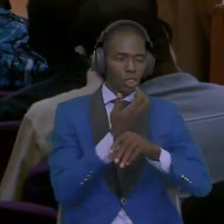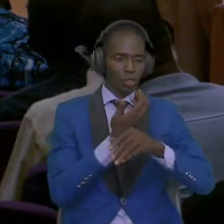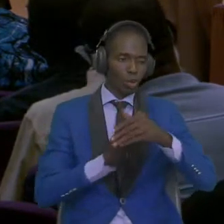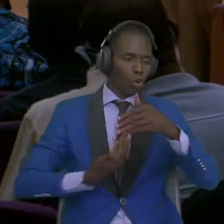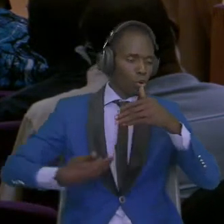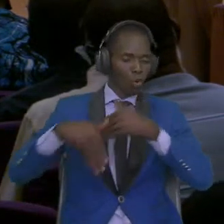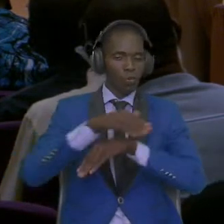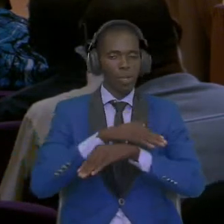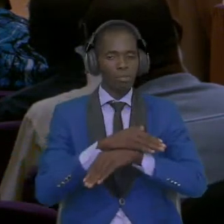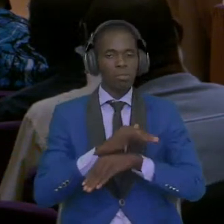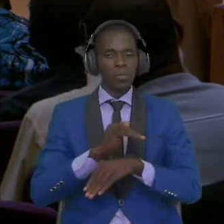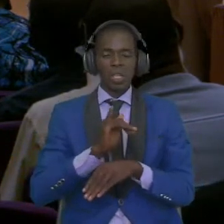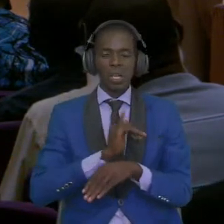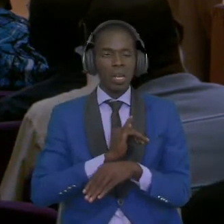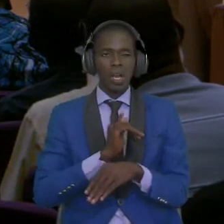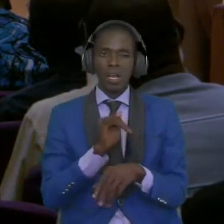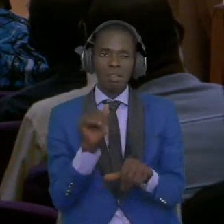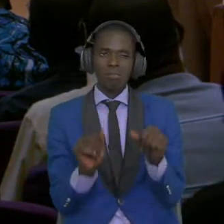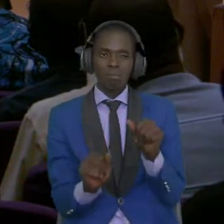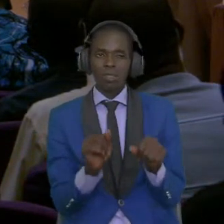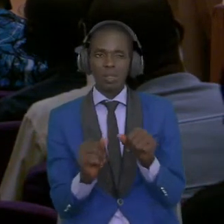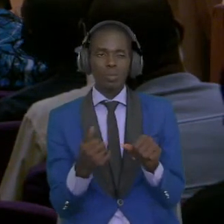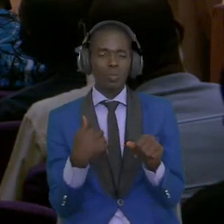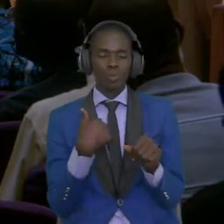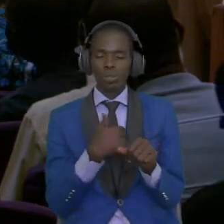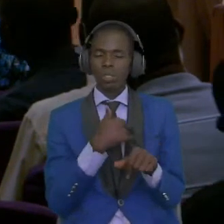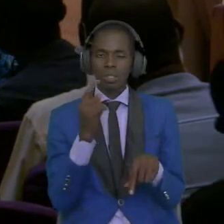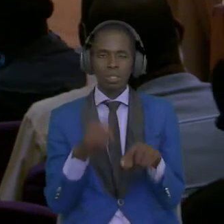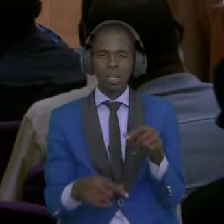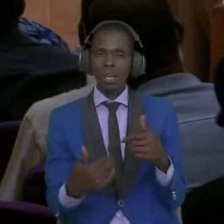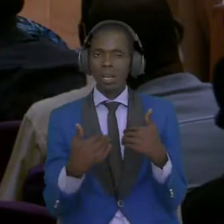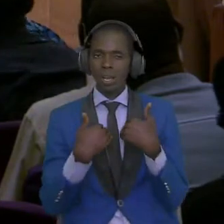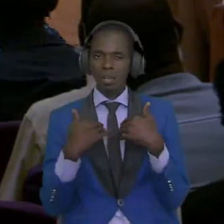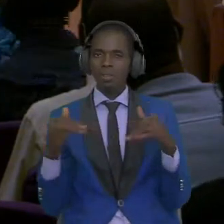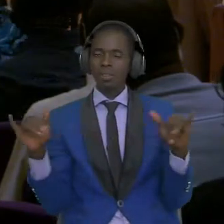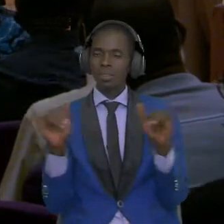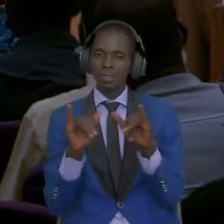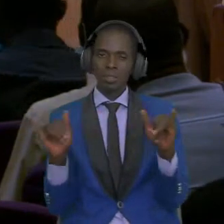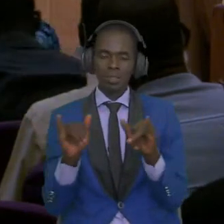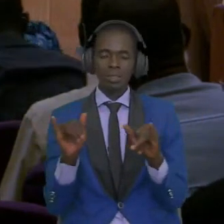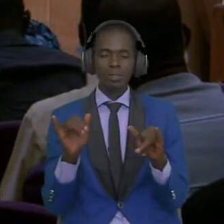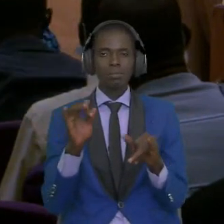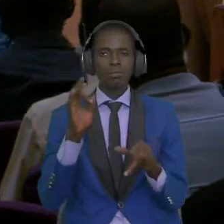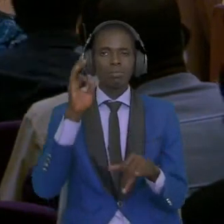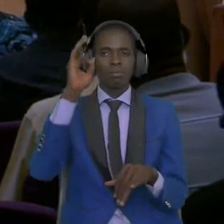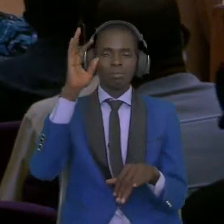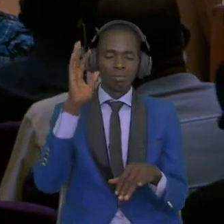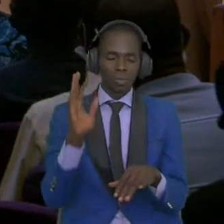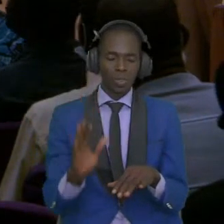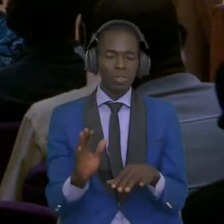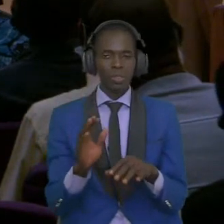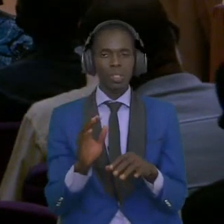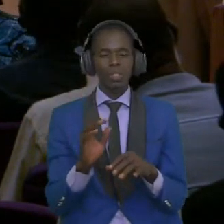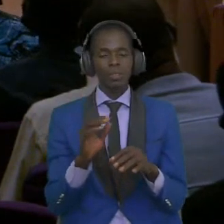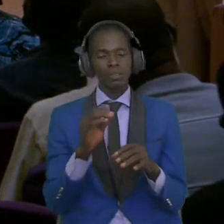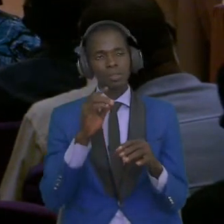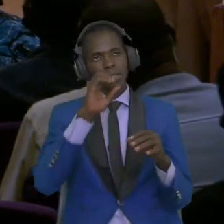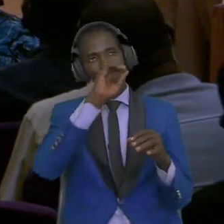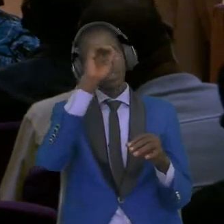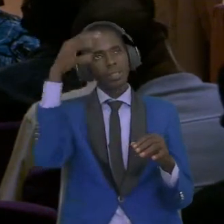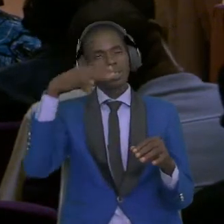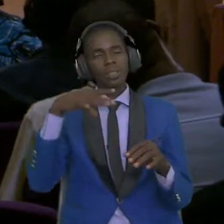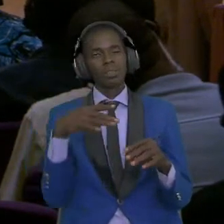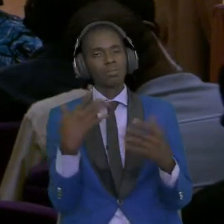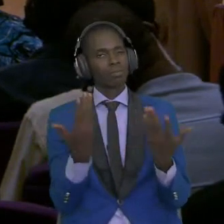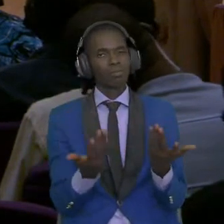over, I'm not sure we can have the same grace as Pastor Founder, Pastor General